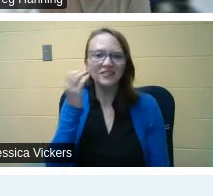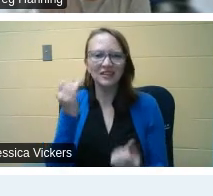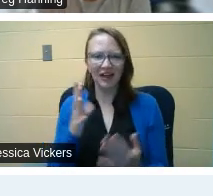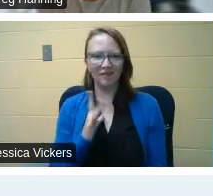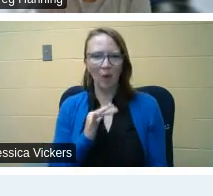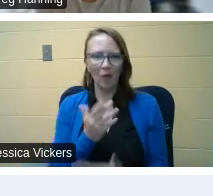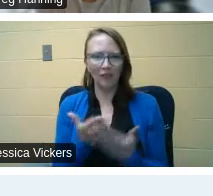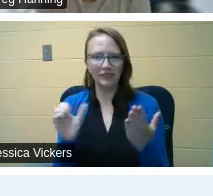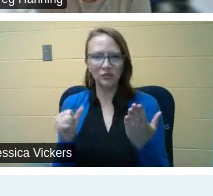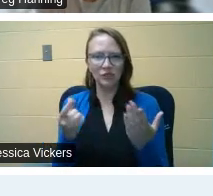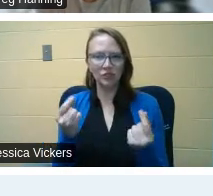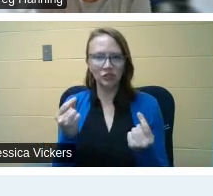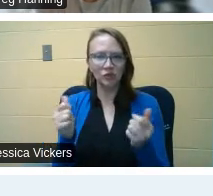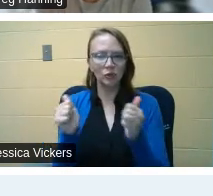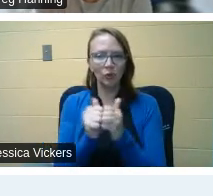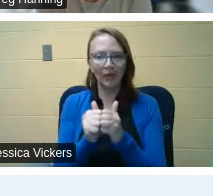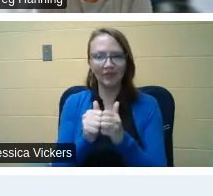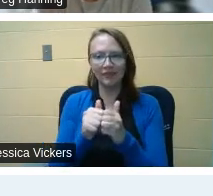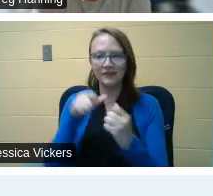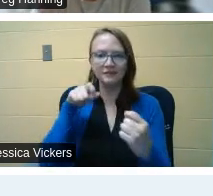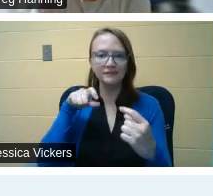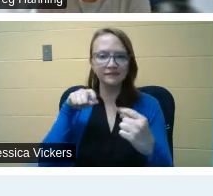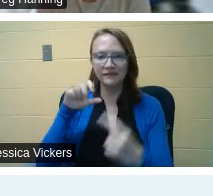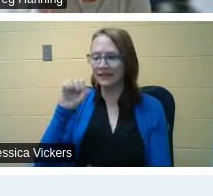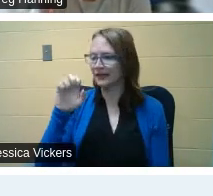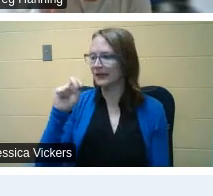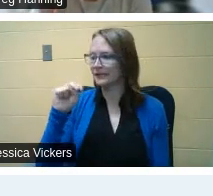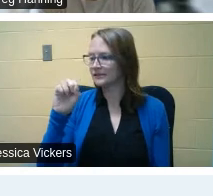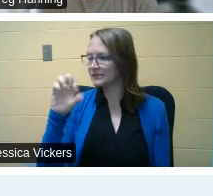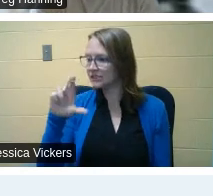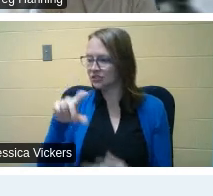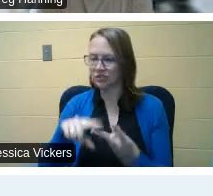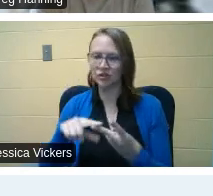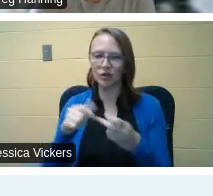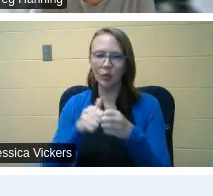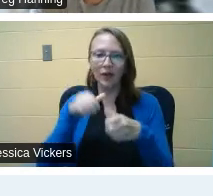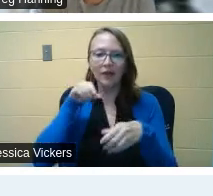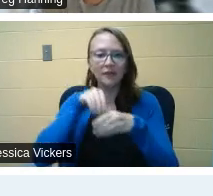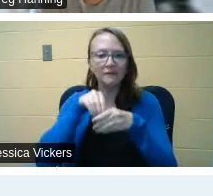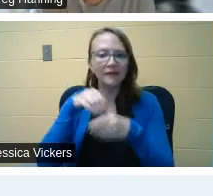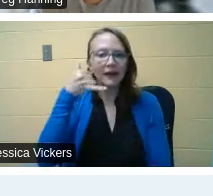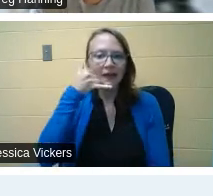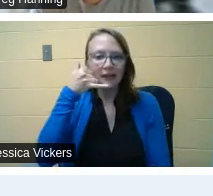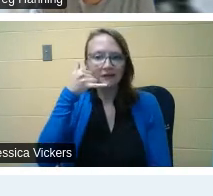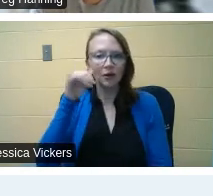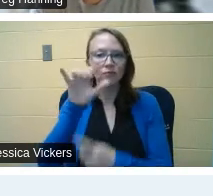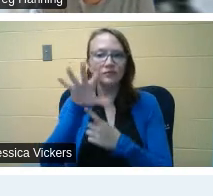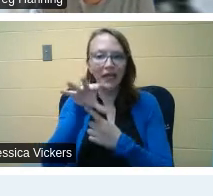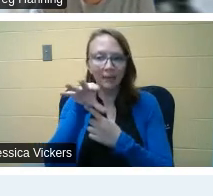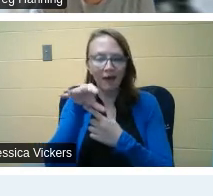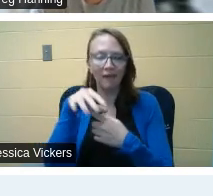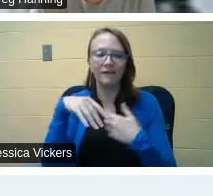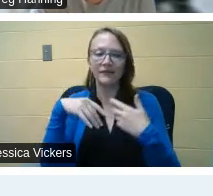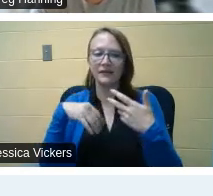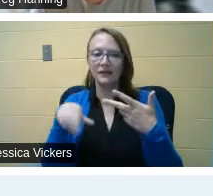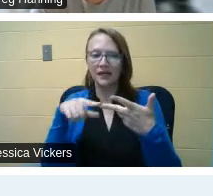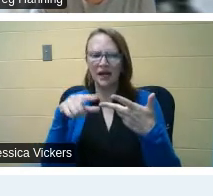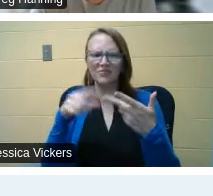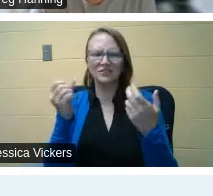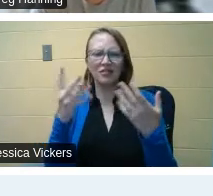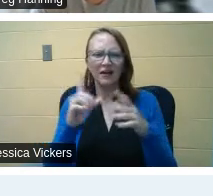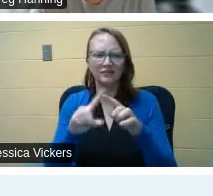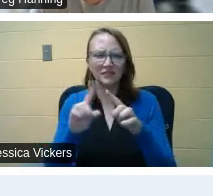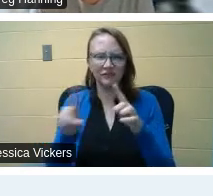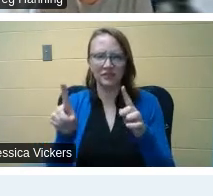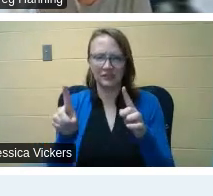with sensors, with a built-in camera, with sharing, and we're going to show you a lot of those cool things